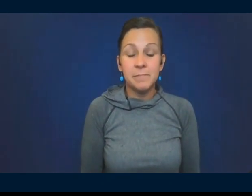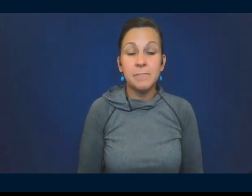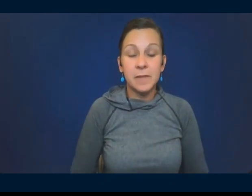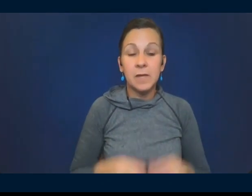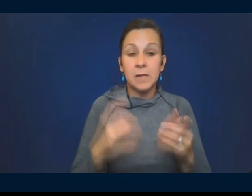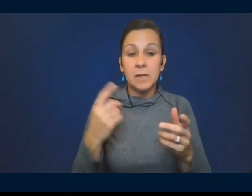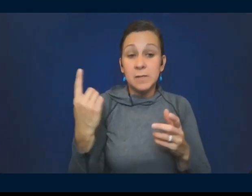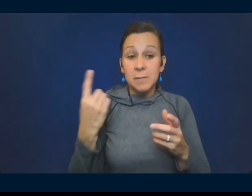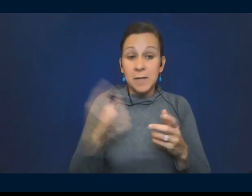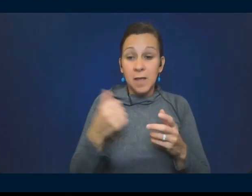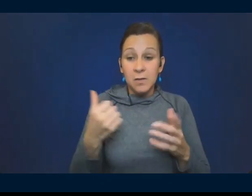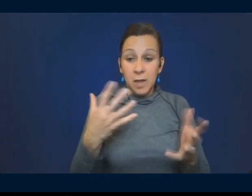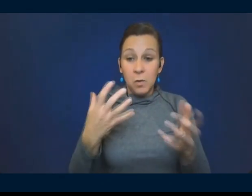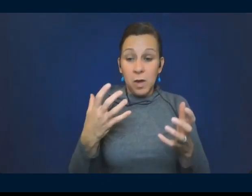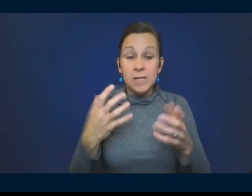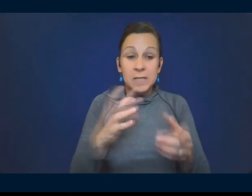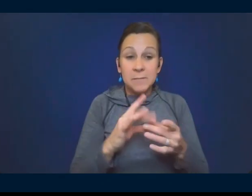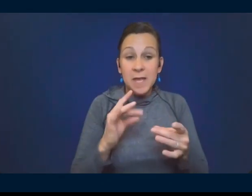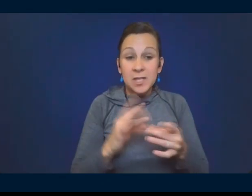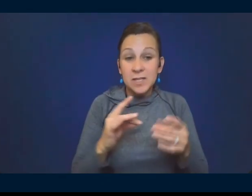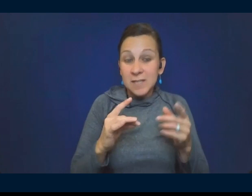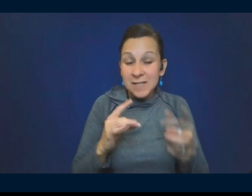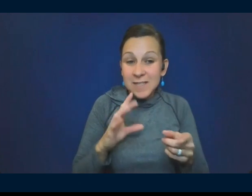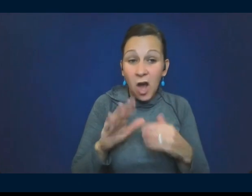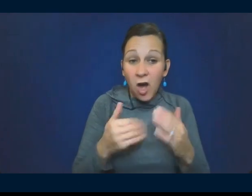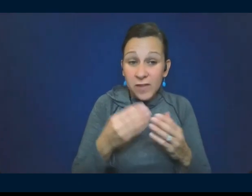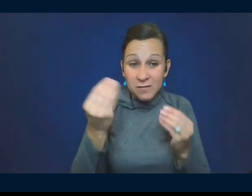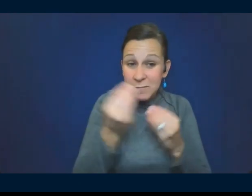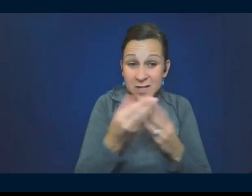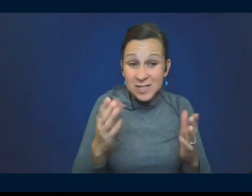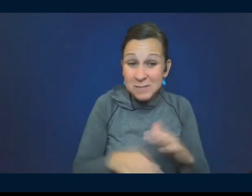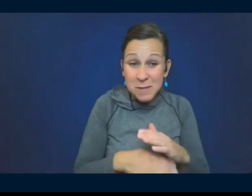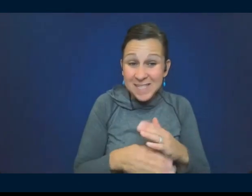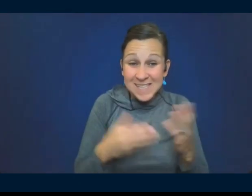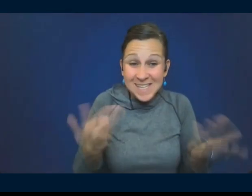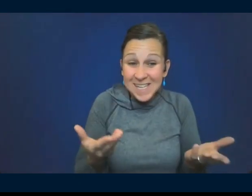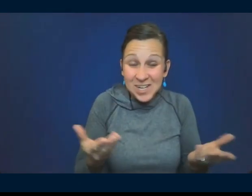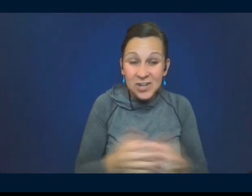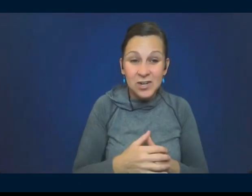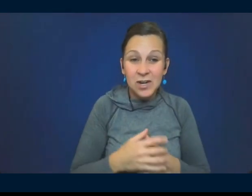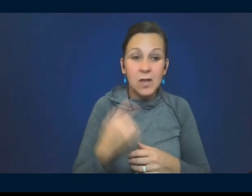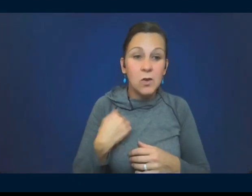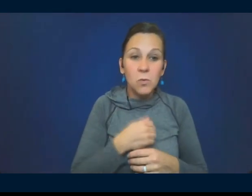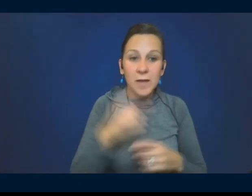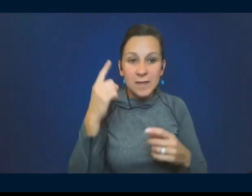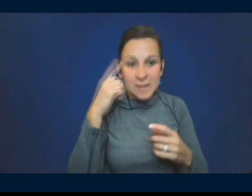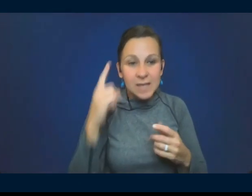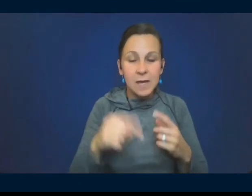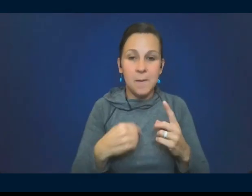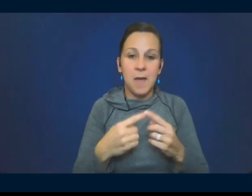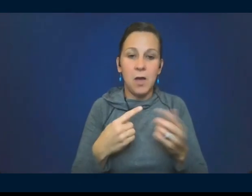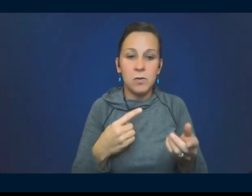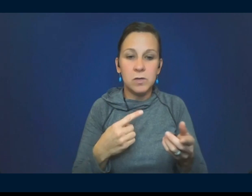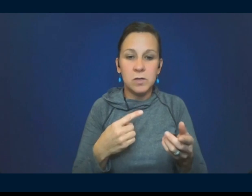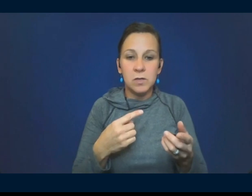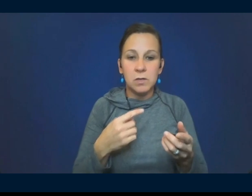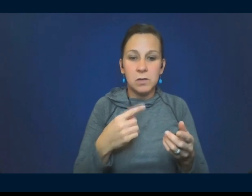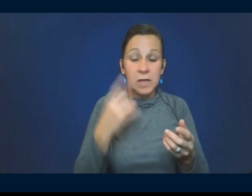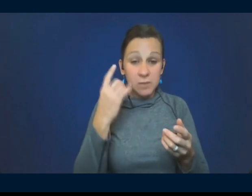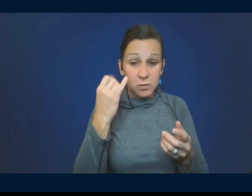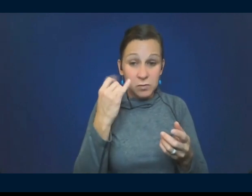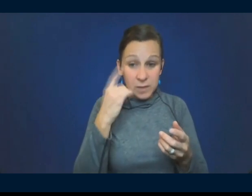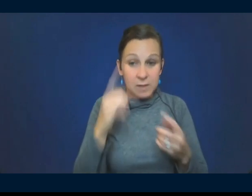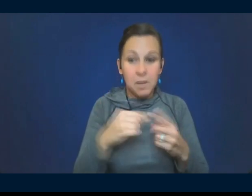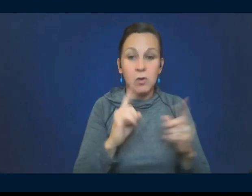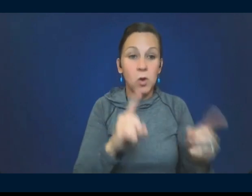Something else that I wanted to quickly mention, since all the information is pretty much here, is that when you think about going to graduate